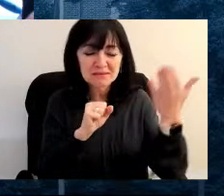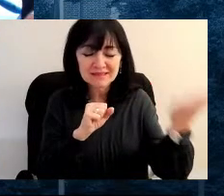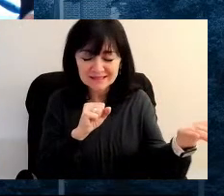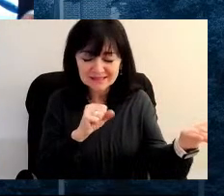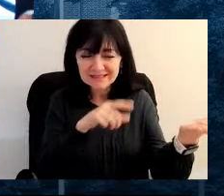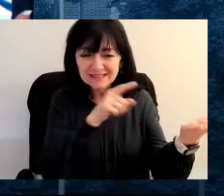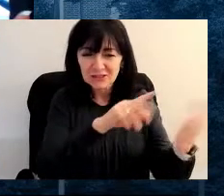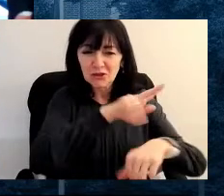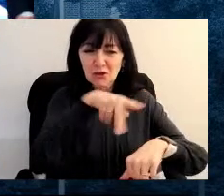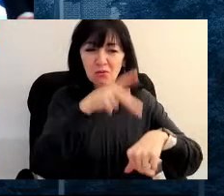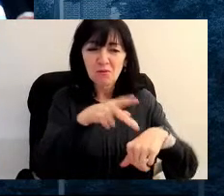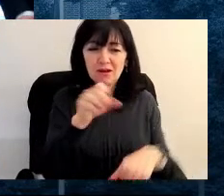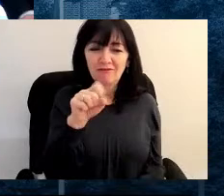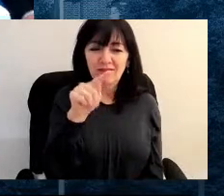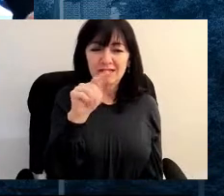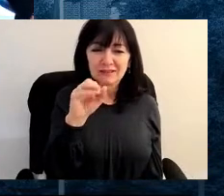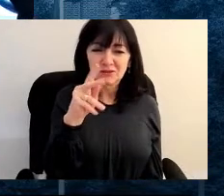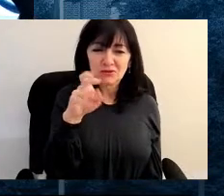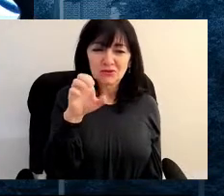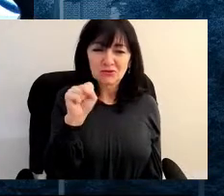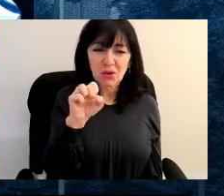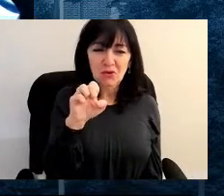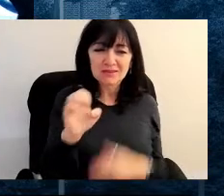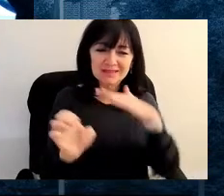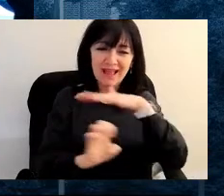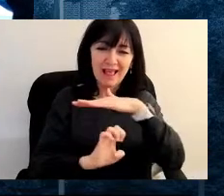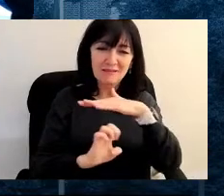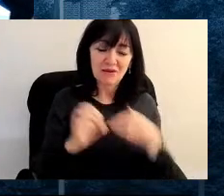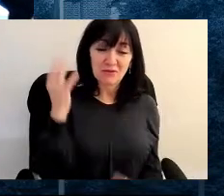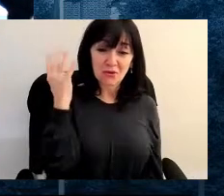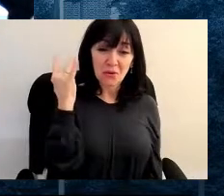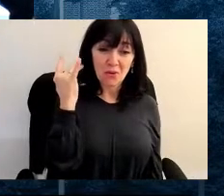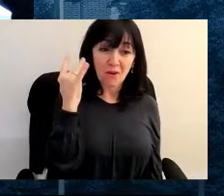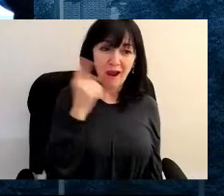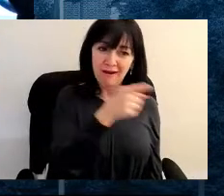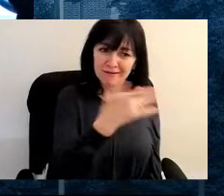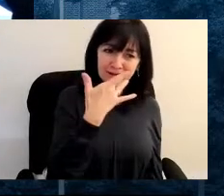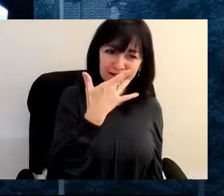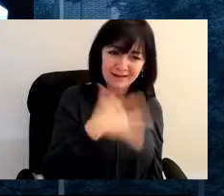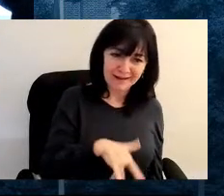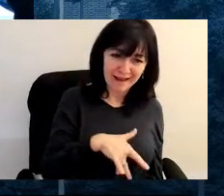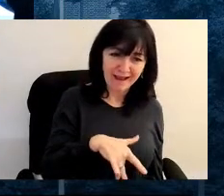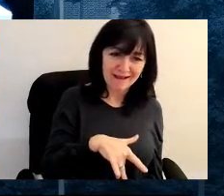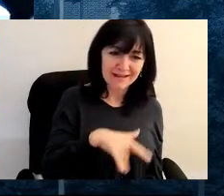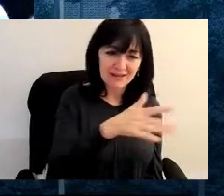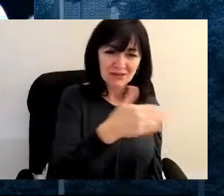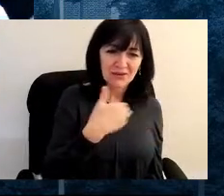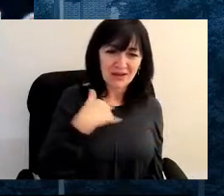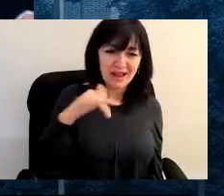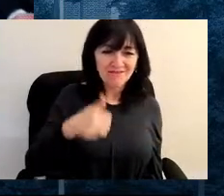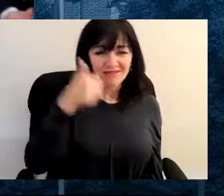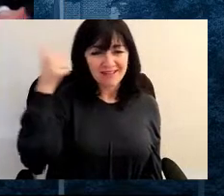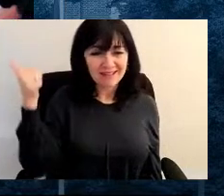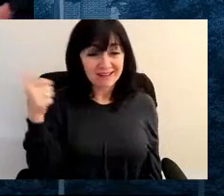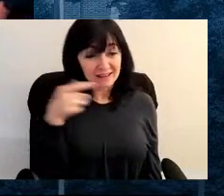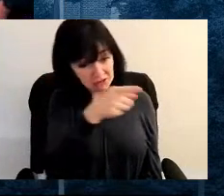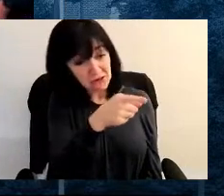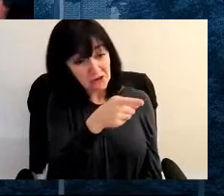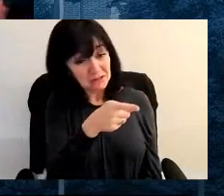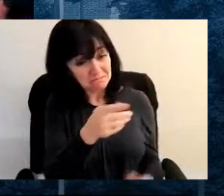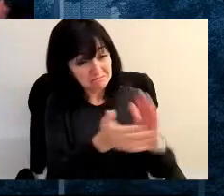Elementary. You are a lucky man to have this fella. Pretty good ball player, too. There you go.